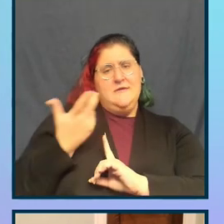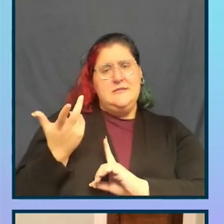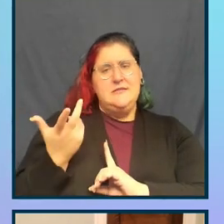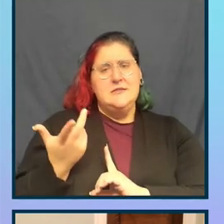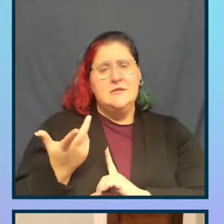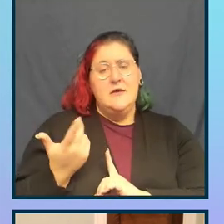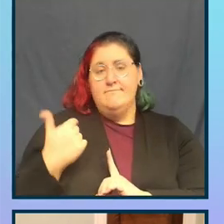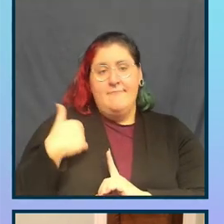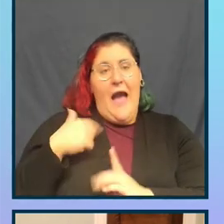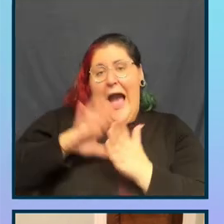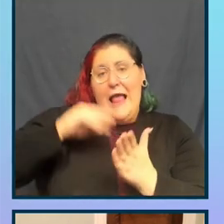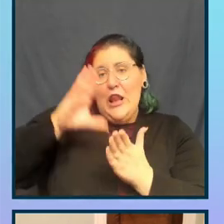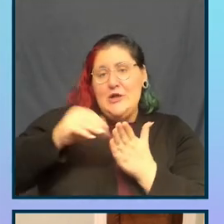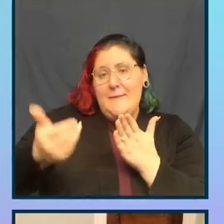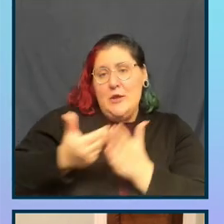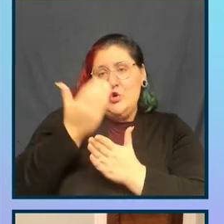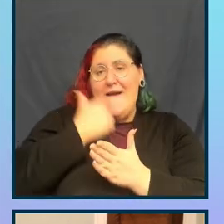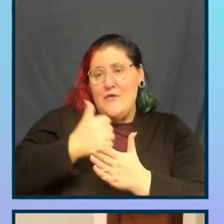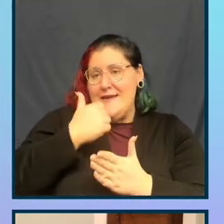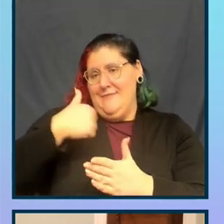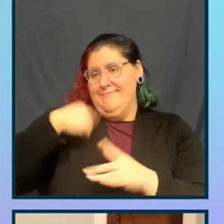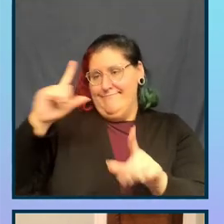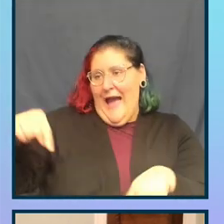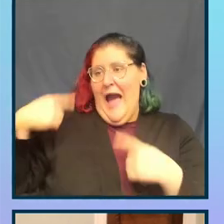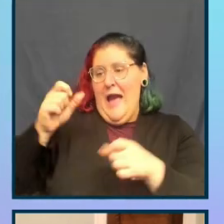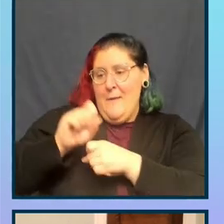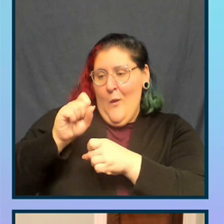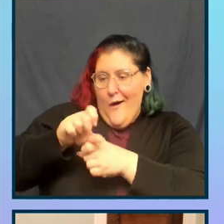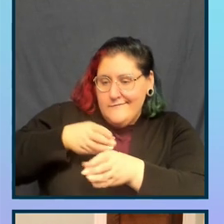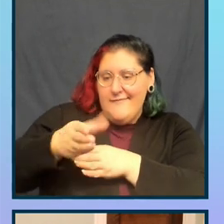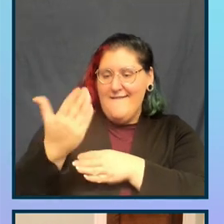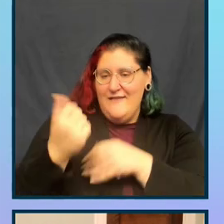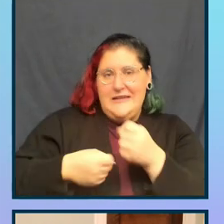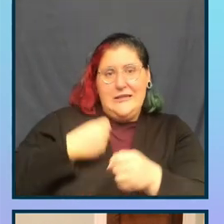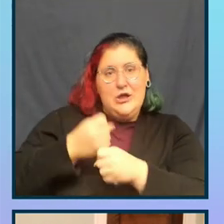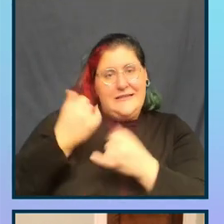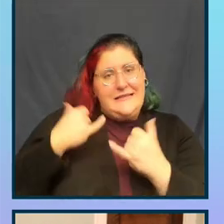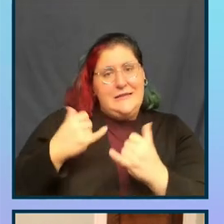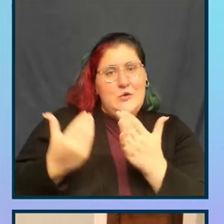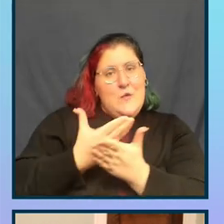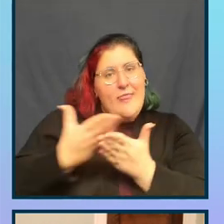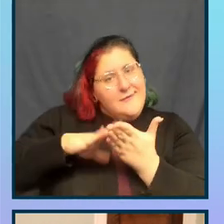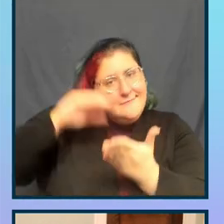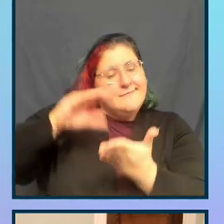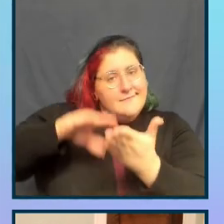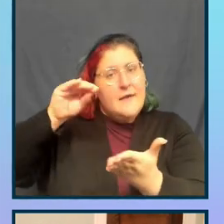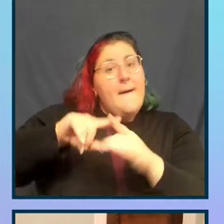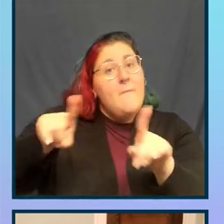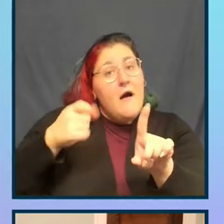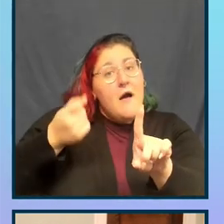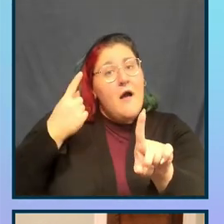years. But I do want developers to better understand that HTML should be written to indicate what your